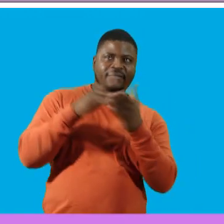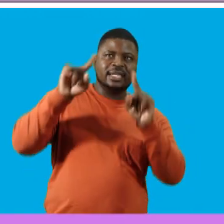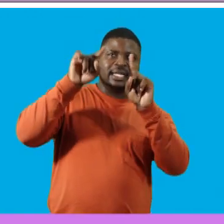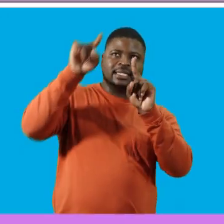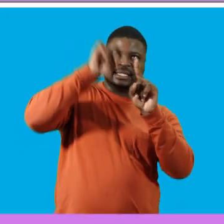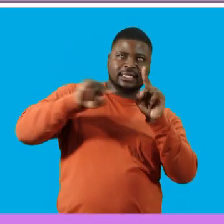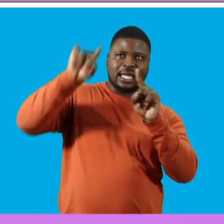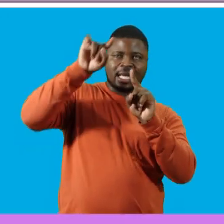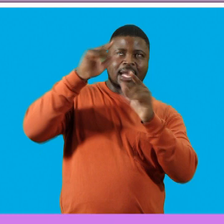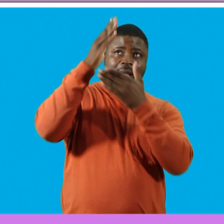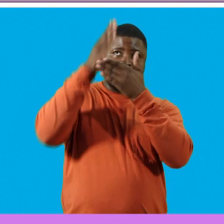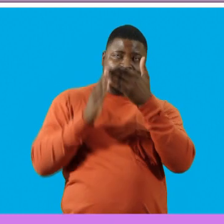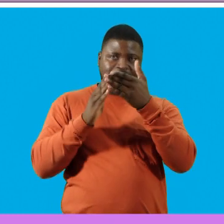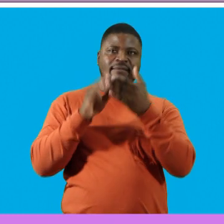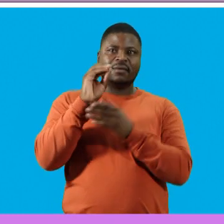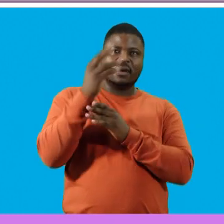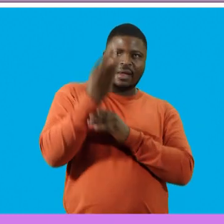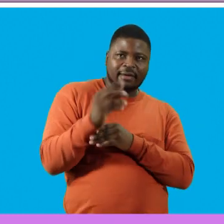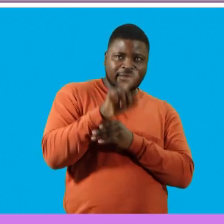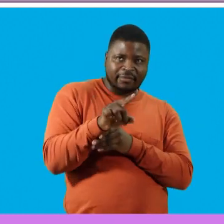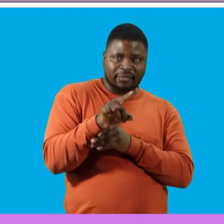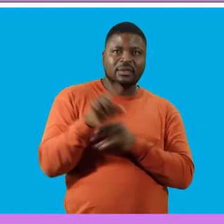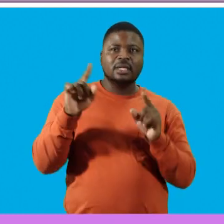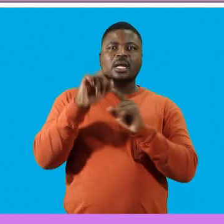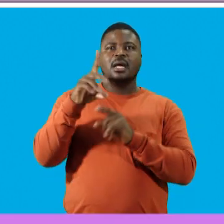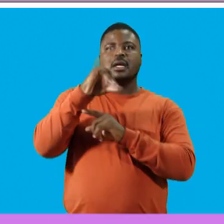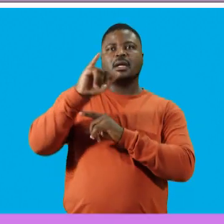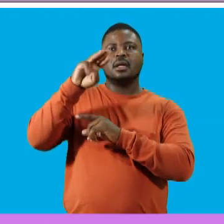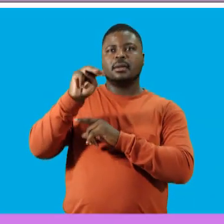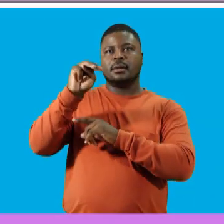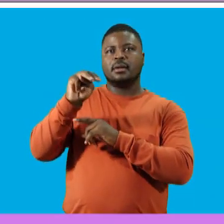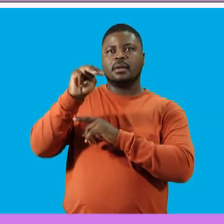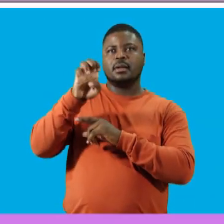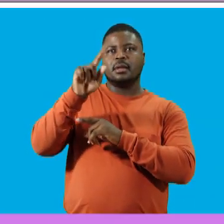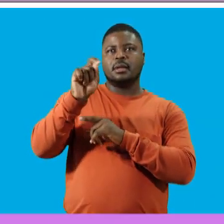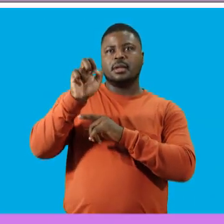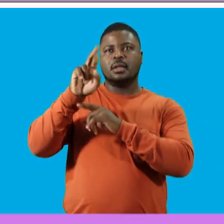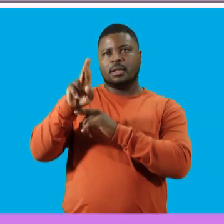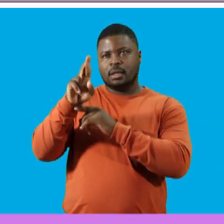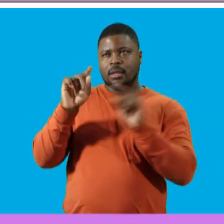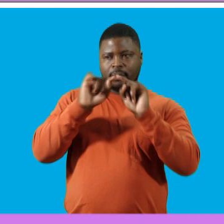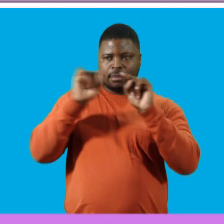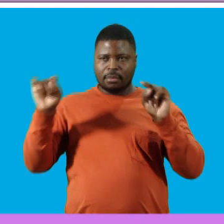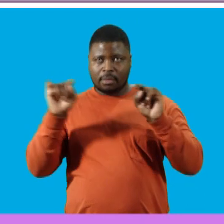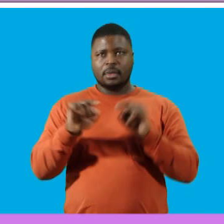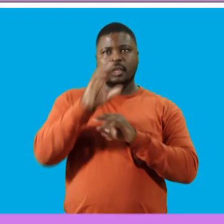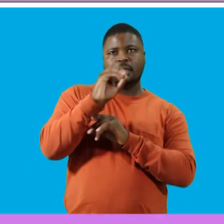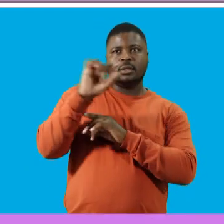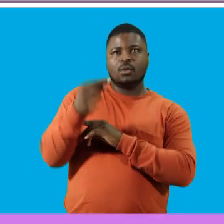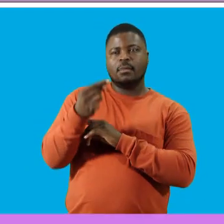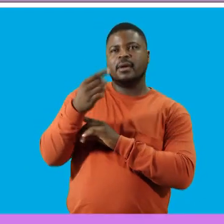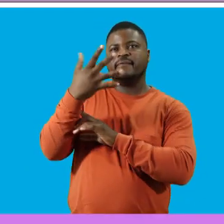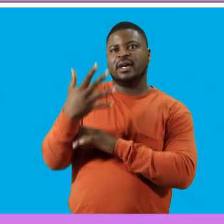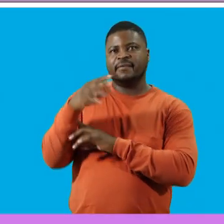is half a circle, and that part, the diameter, is 0.5